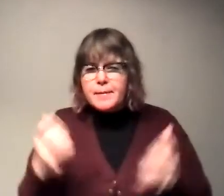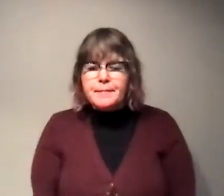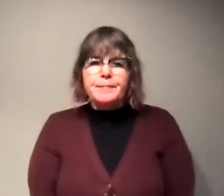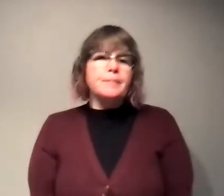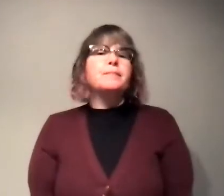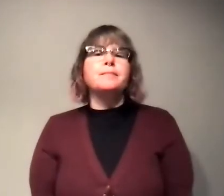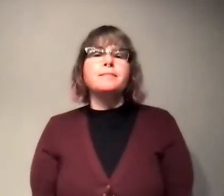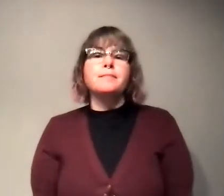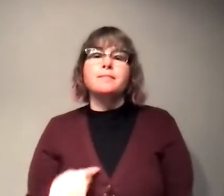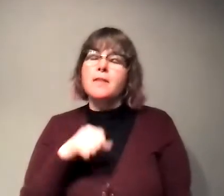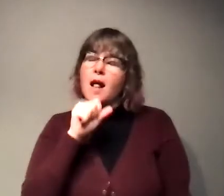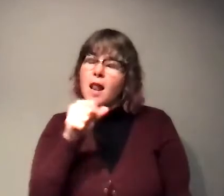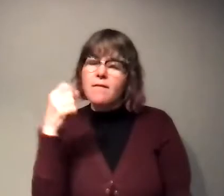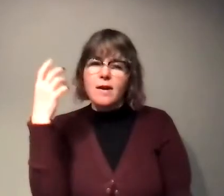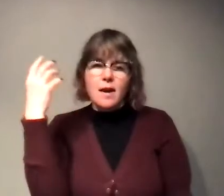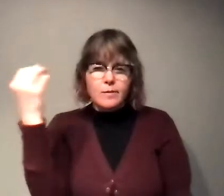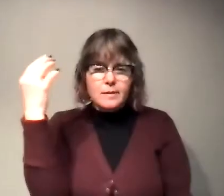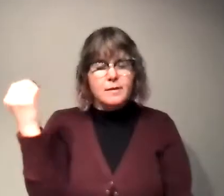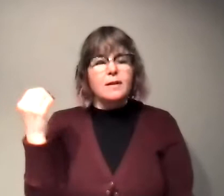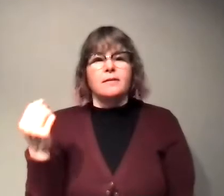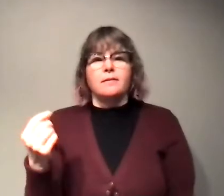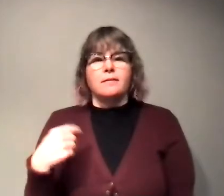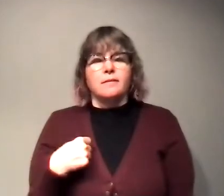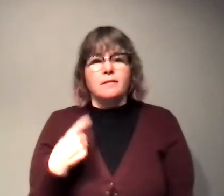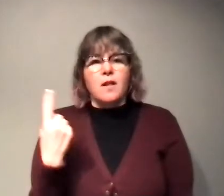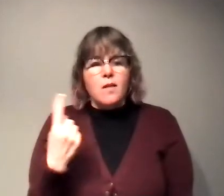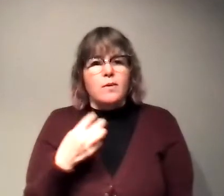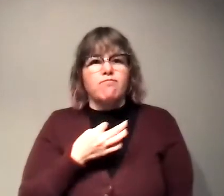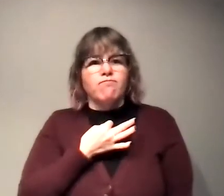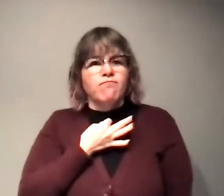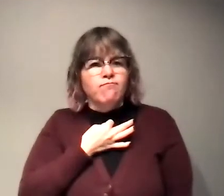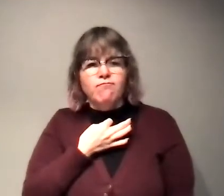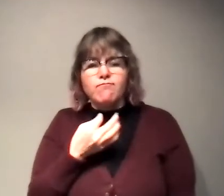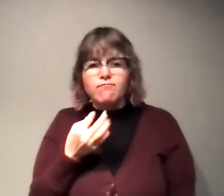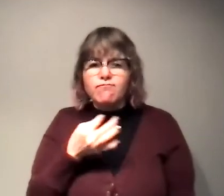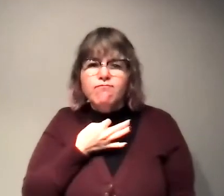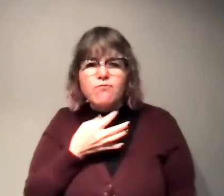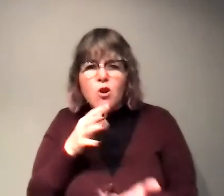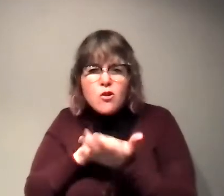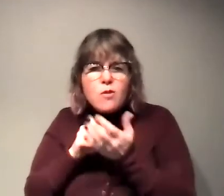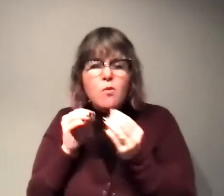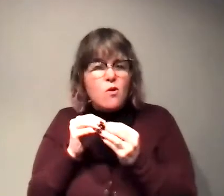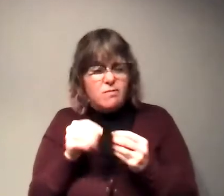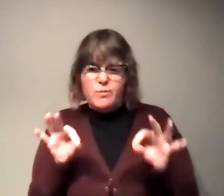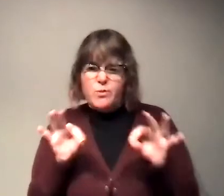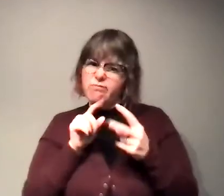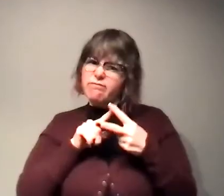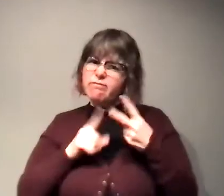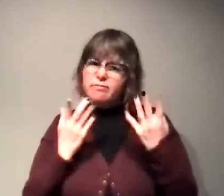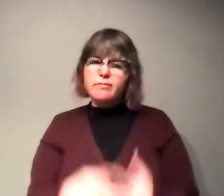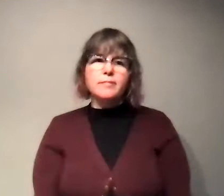I loved spending time outside, and I was always curious. I think those are the biggest things.